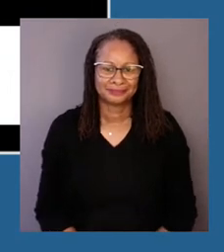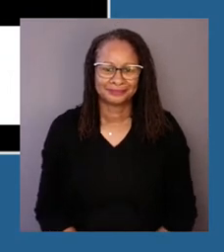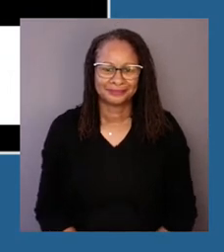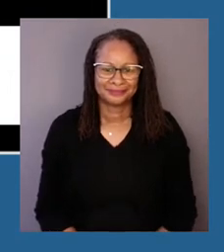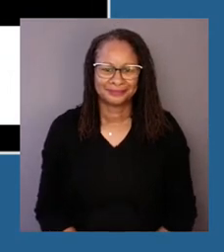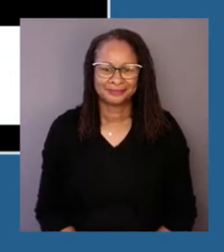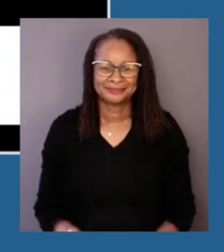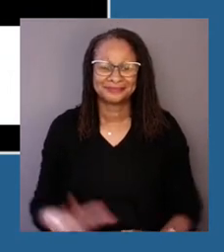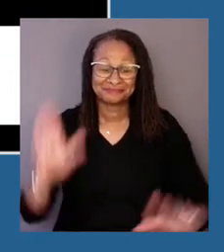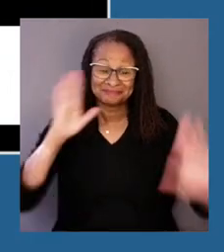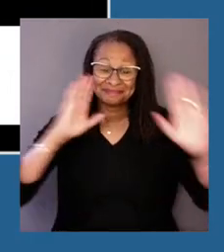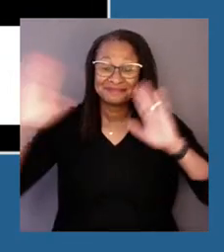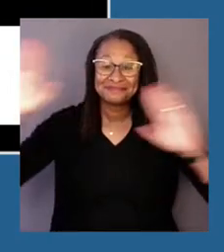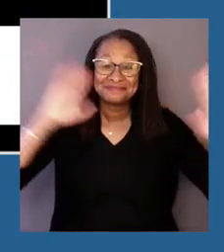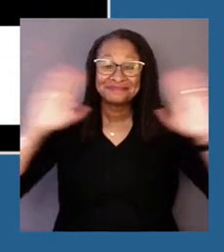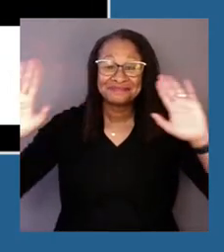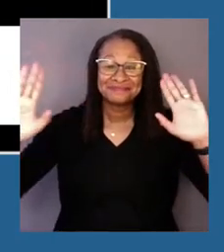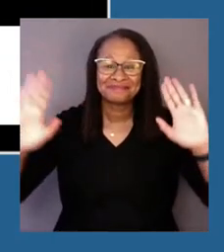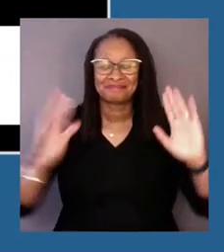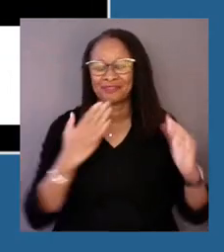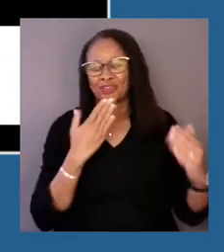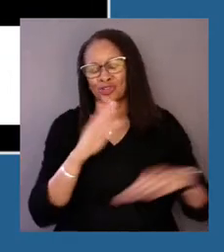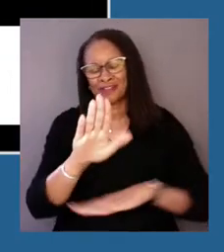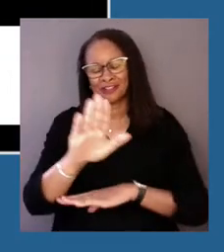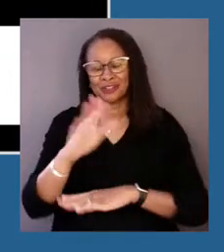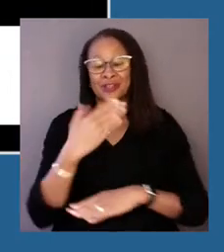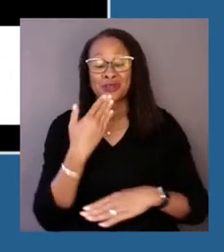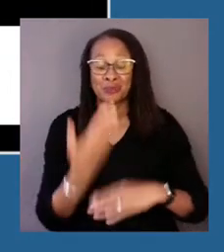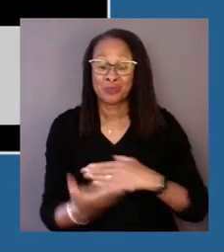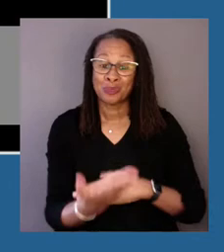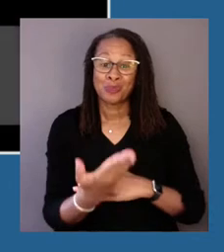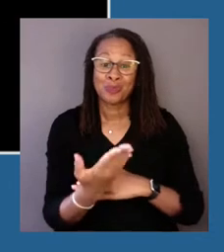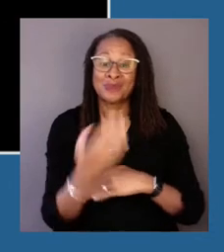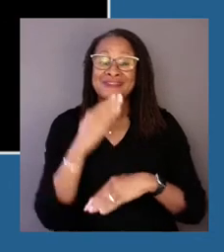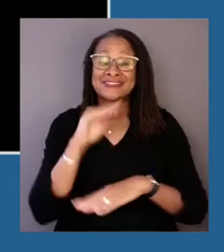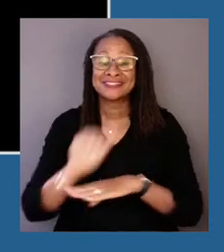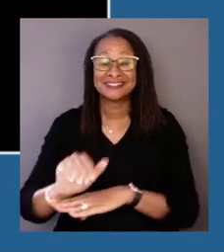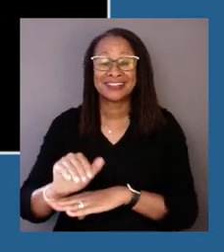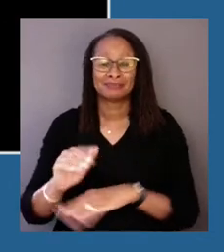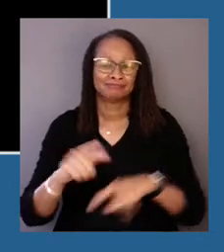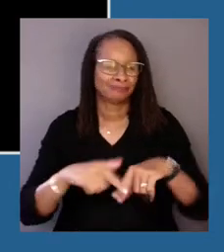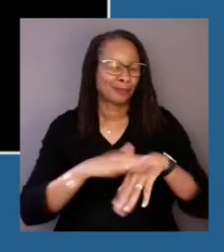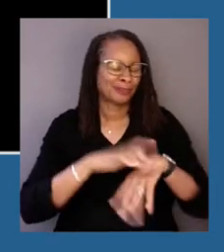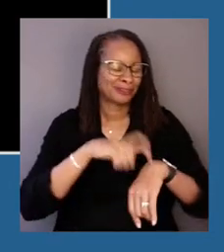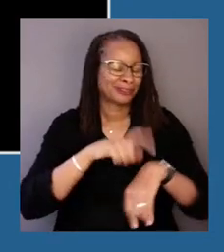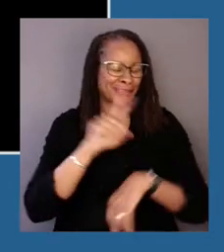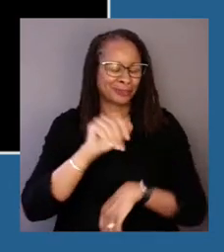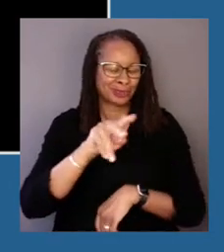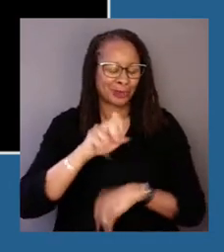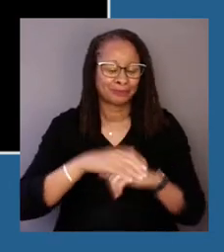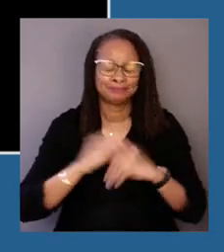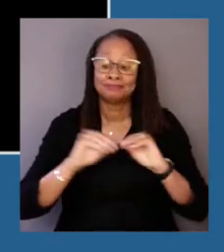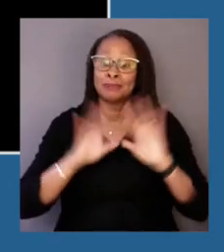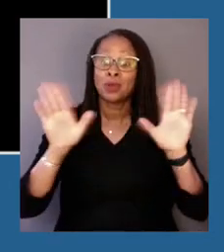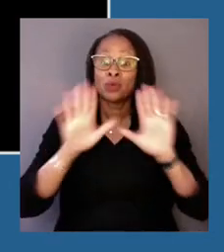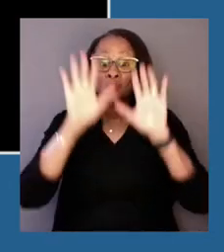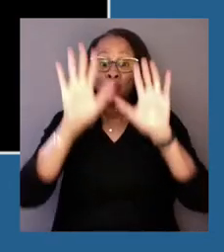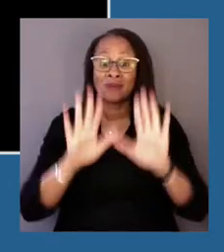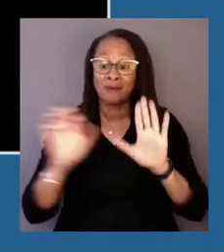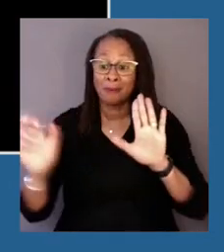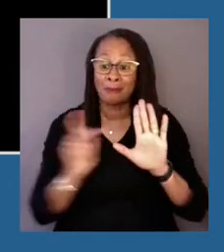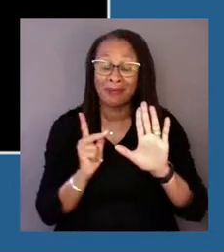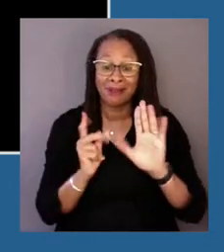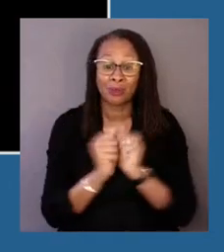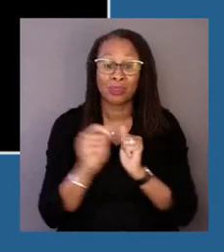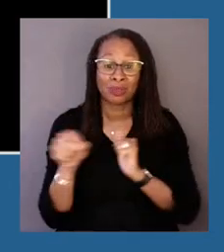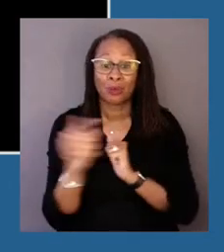Hello, everyone. Good afternoon, good morning, good evening, depending on your time zone. It is absolutely wonderful to be back with you all